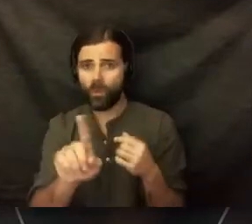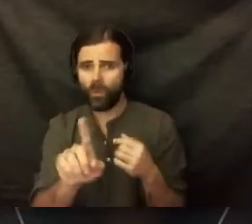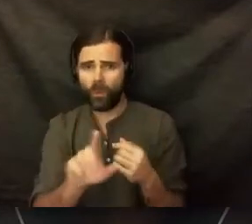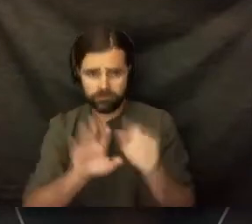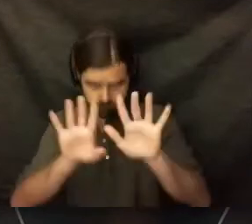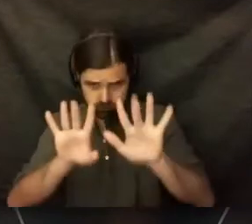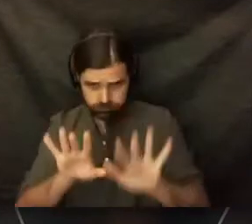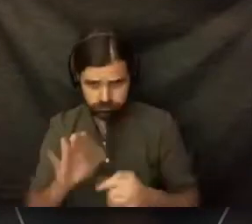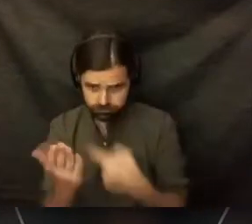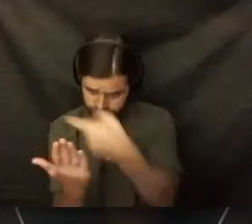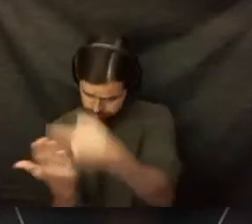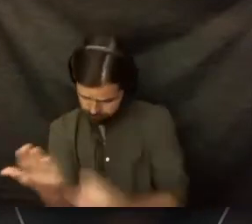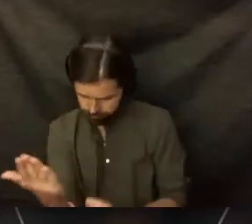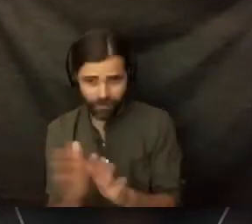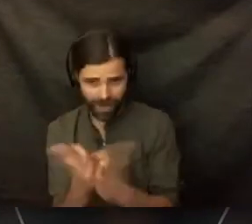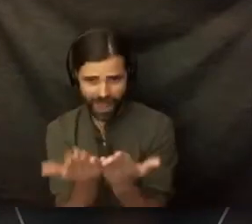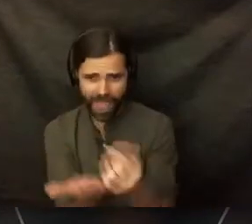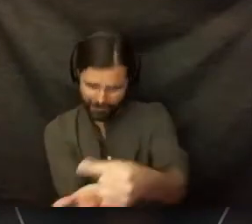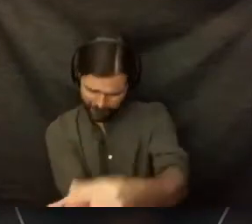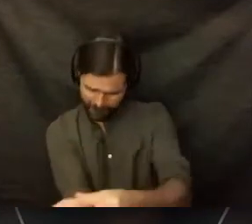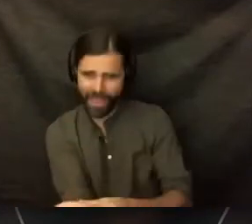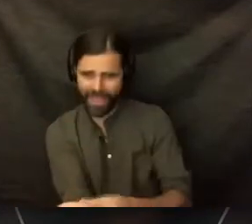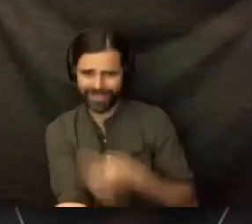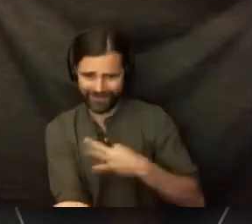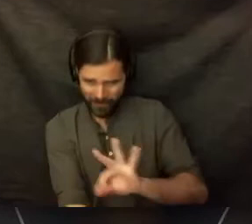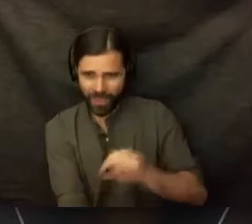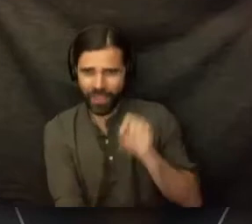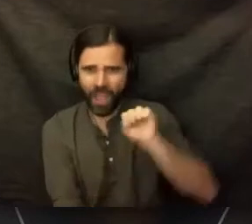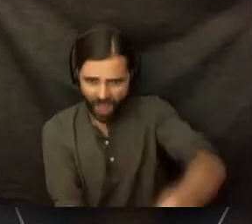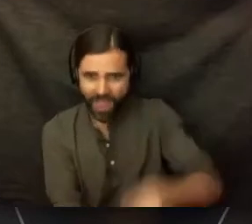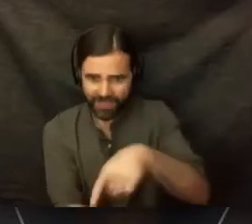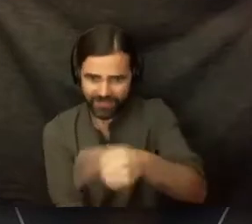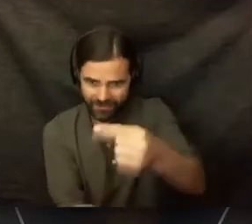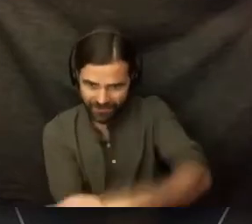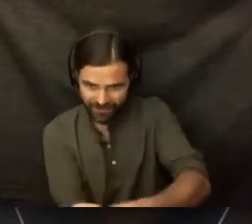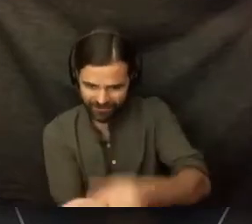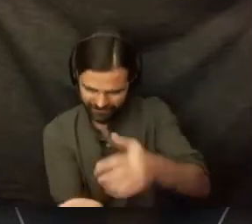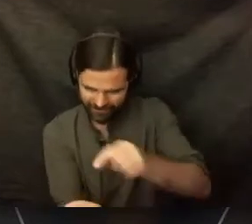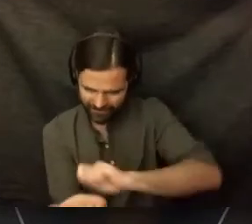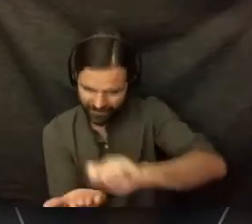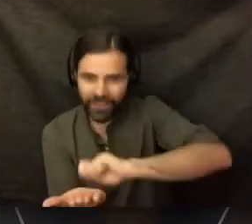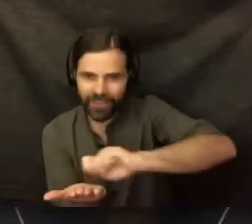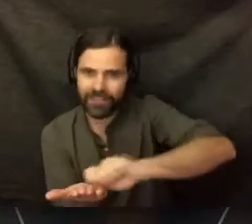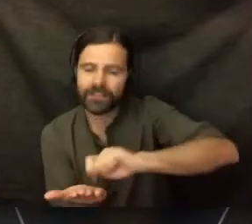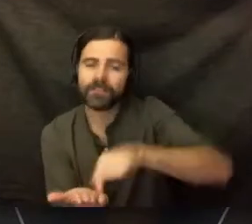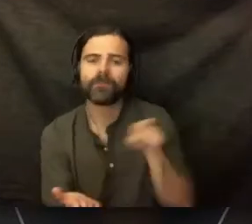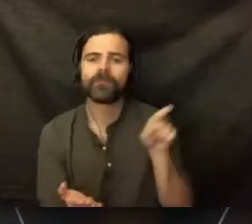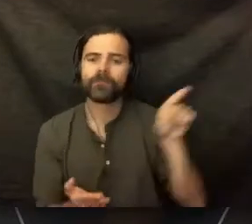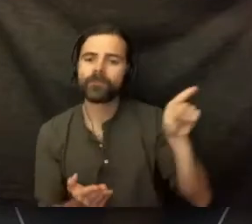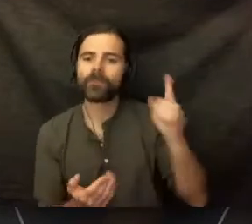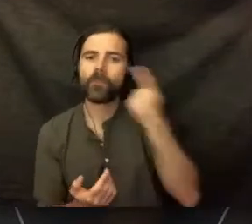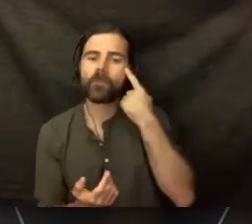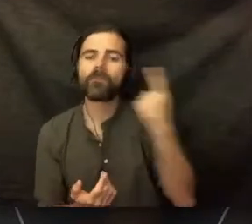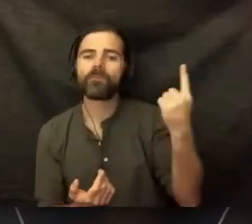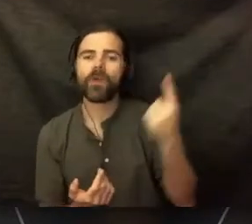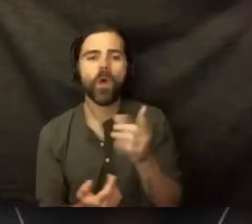balance sheets, right? The kind of water retention issues or the sustainable urban drainage means that rainwater companies or